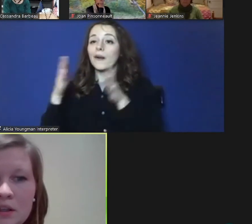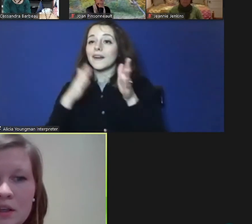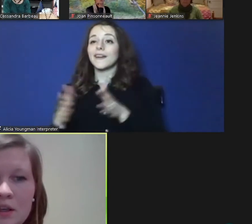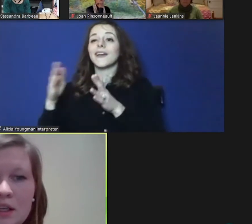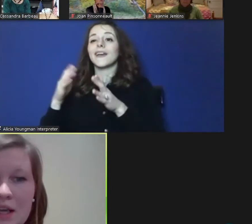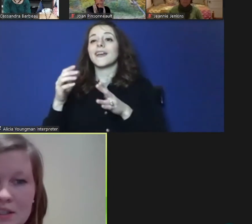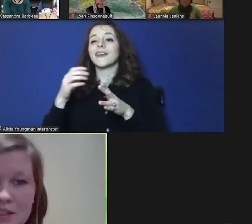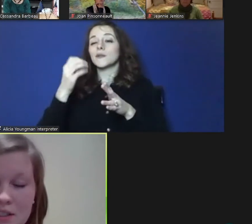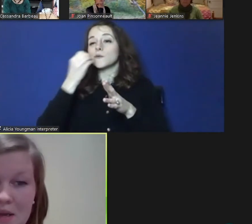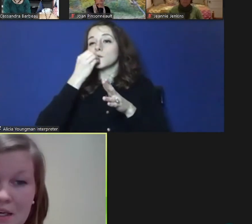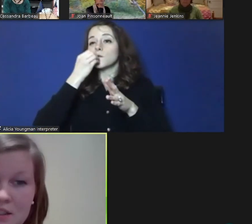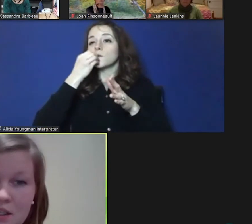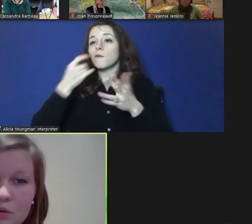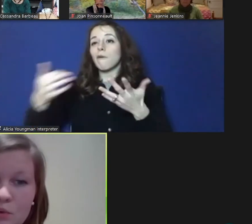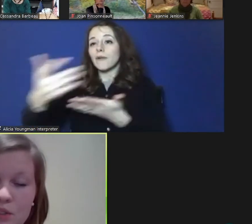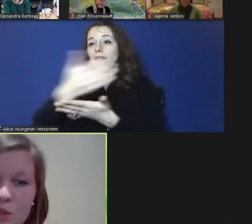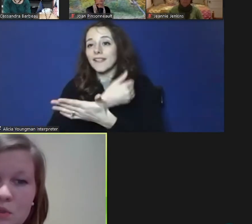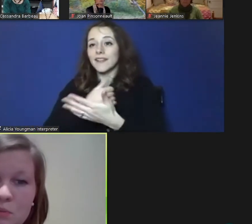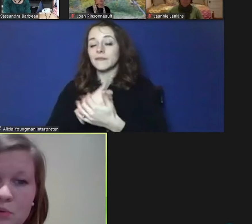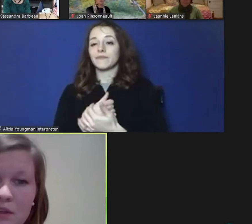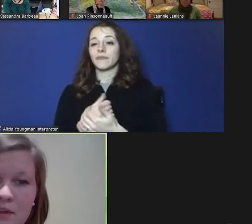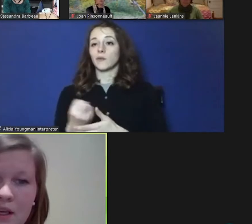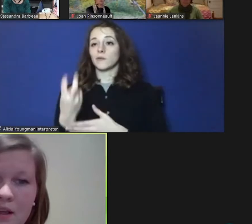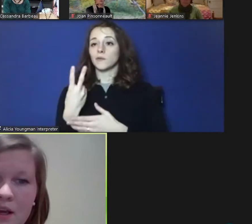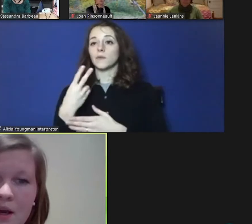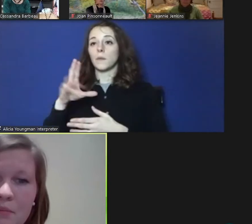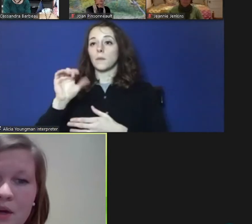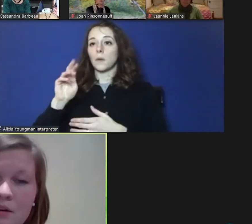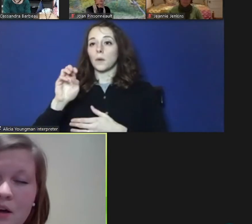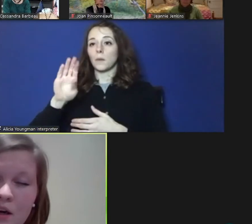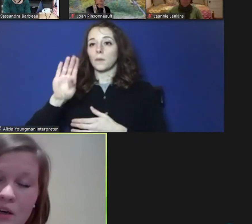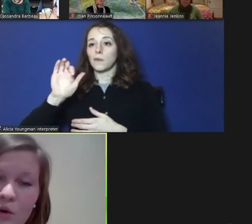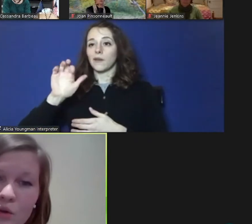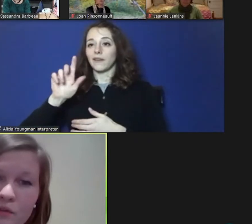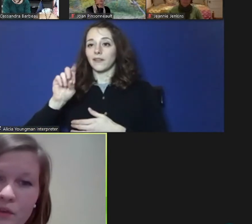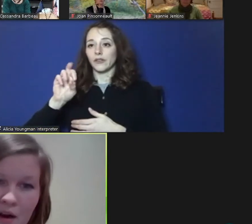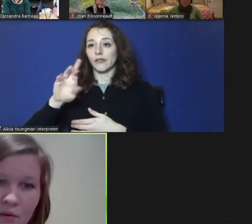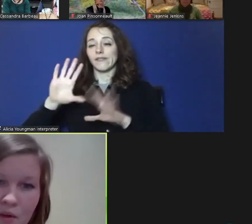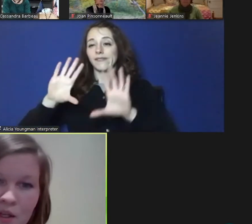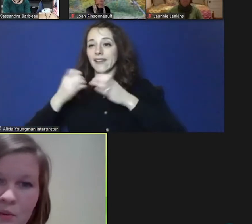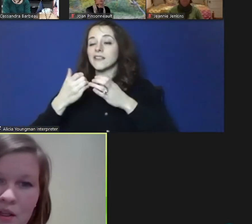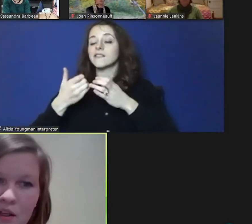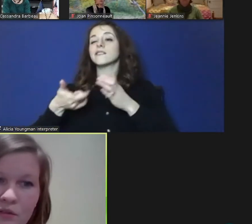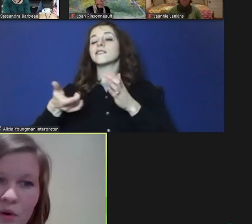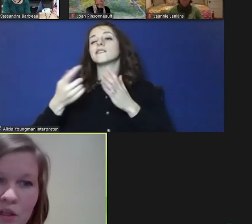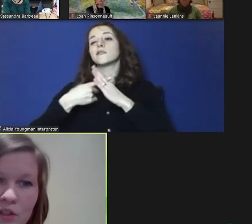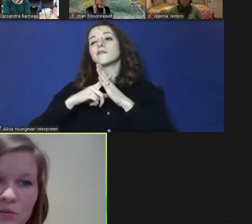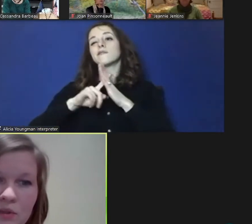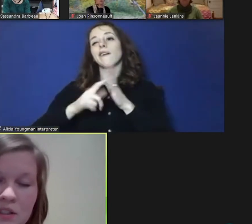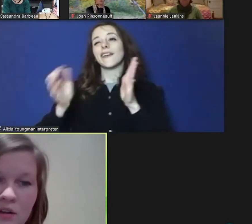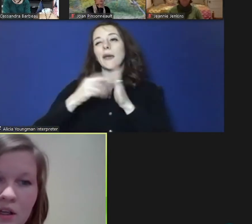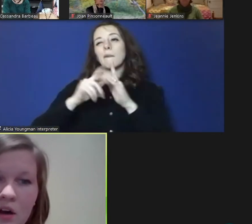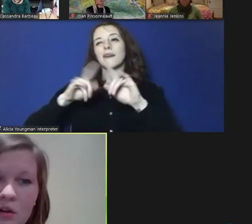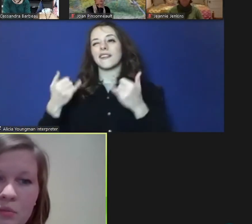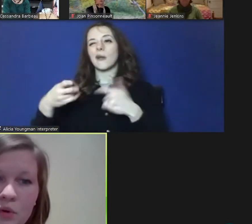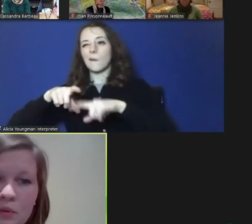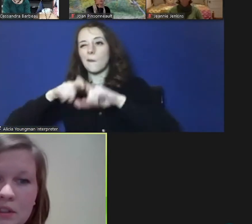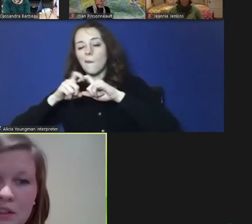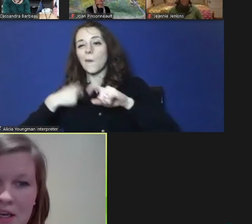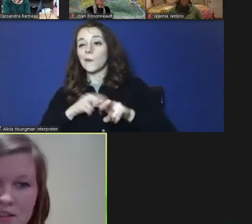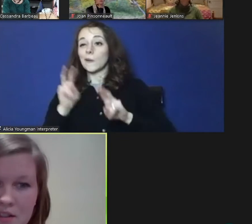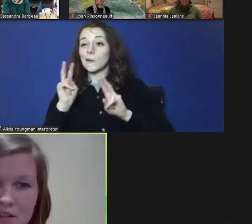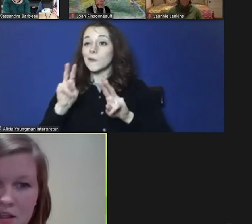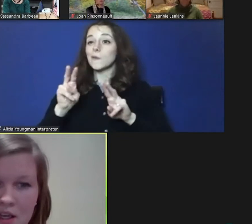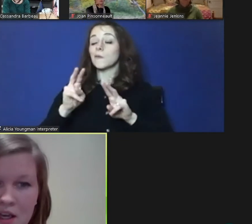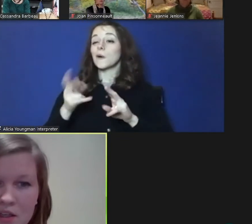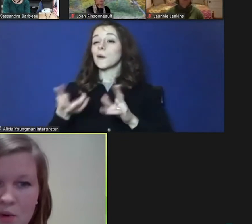Bone Builder classes in Bennington resumed briefly, but are on hold for now. We look forward to restarting all Bone